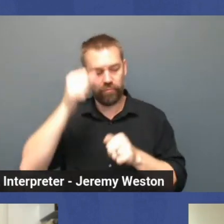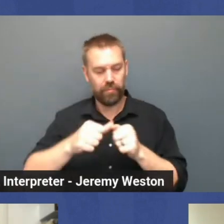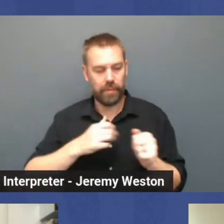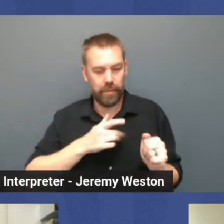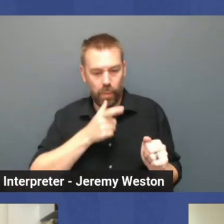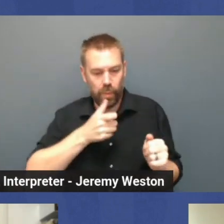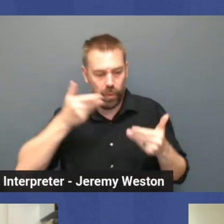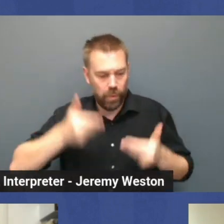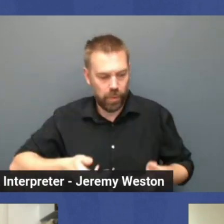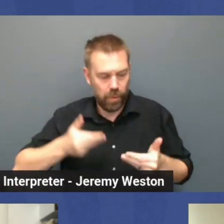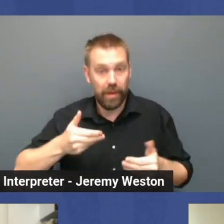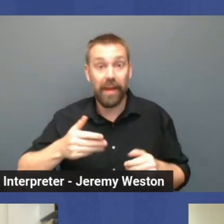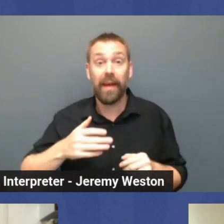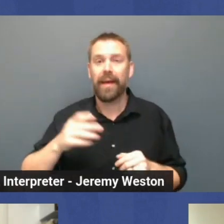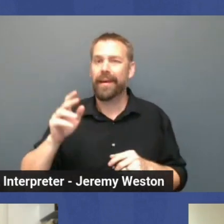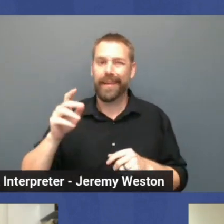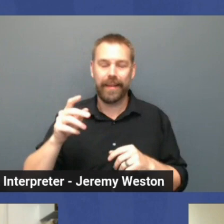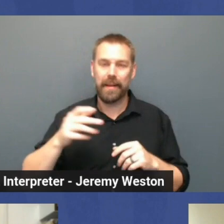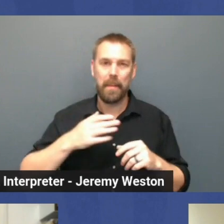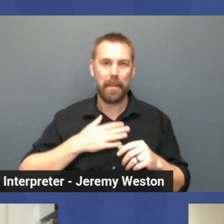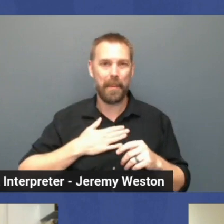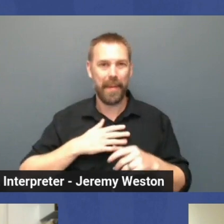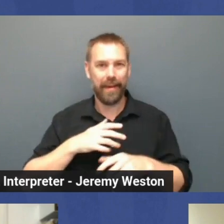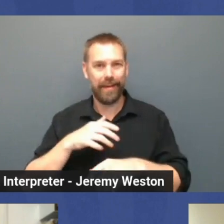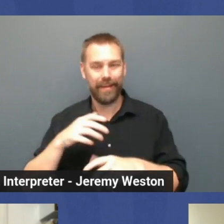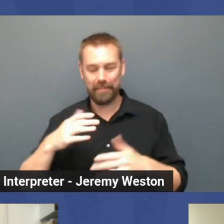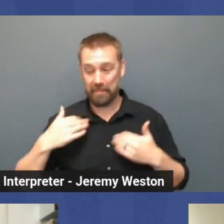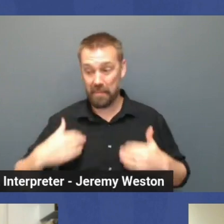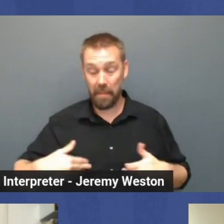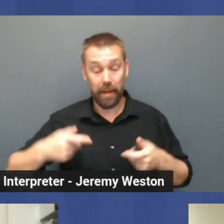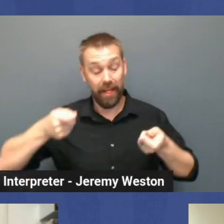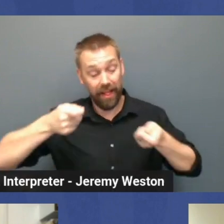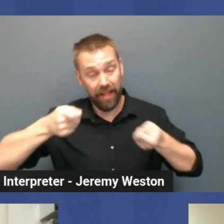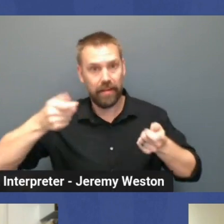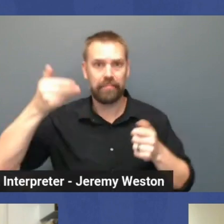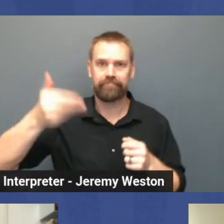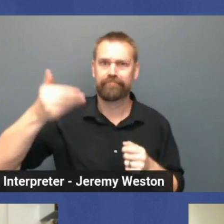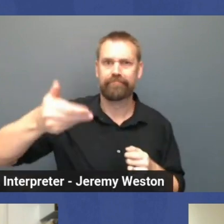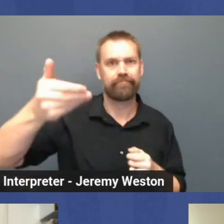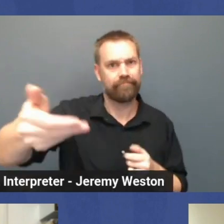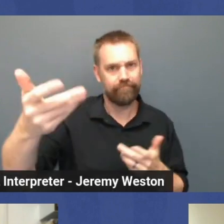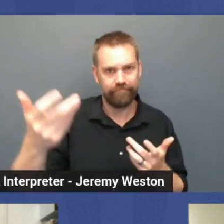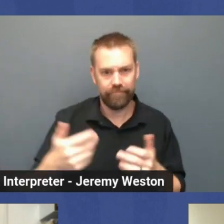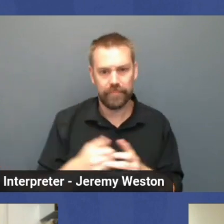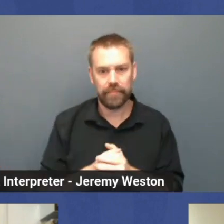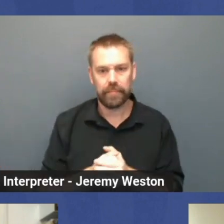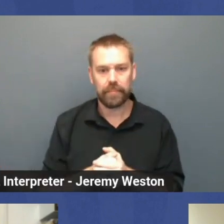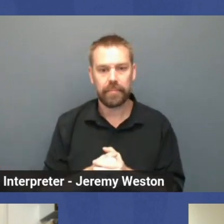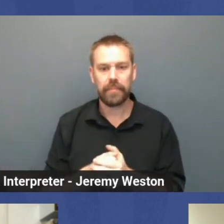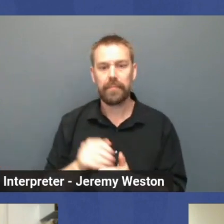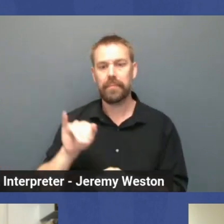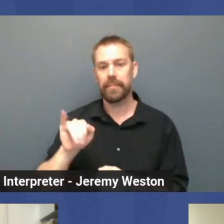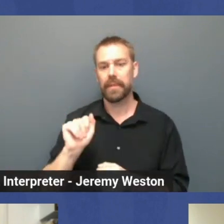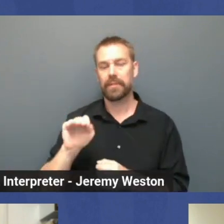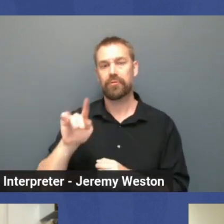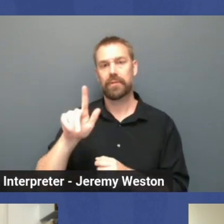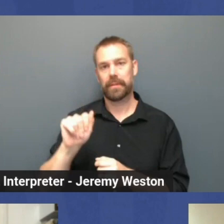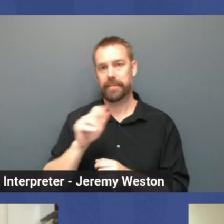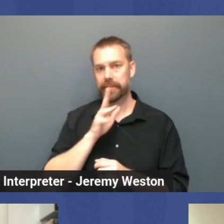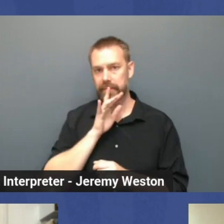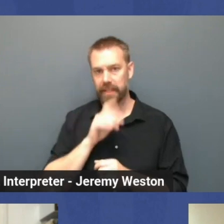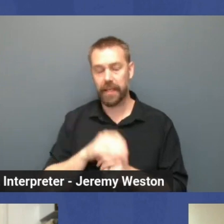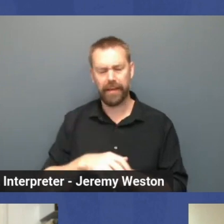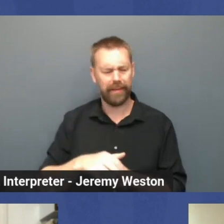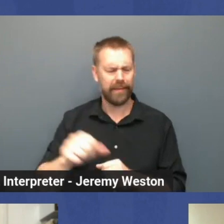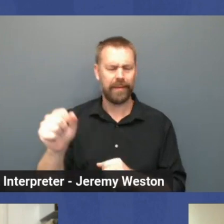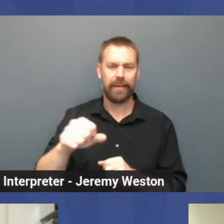body comes up time and time again. Yeah. Yeah, I think that absolutely answers the question when